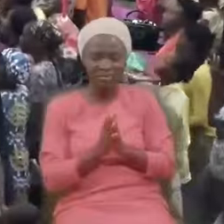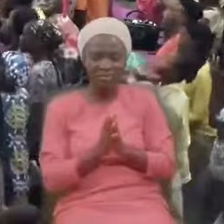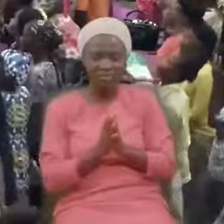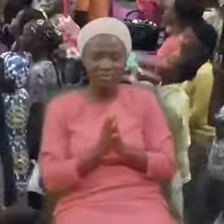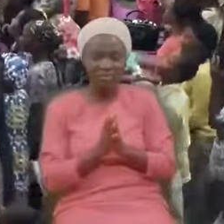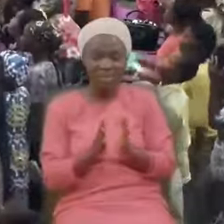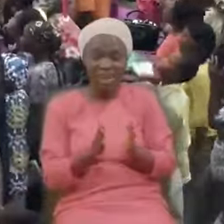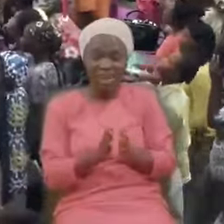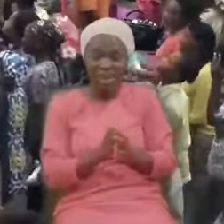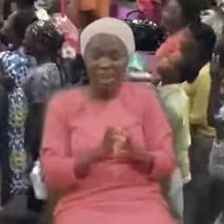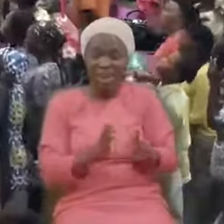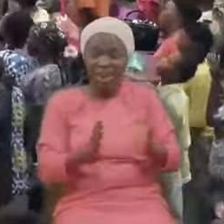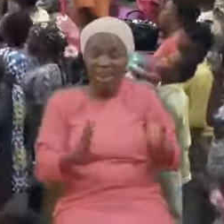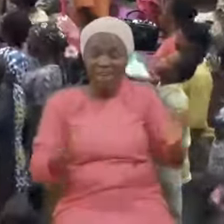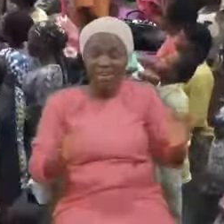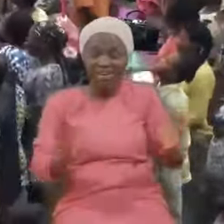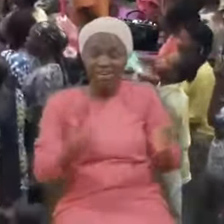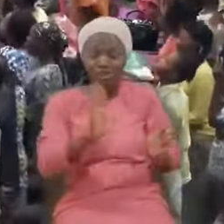Enlarge your tent.